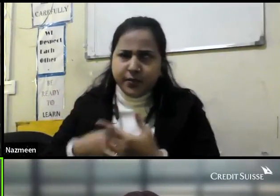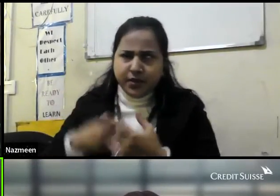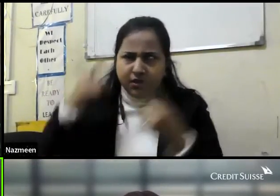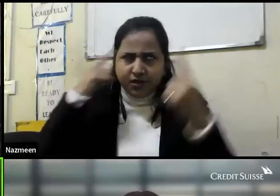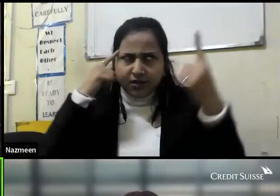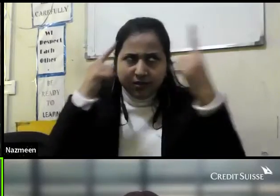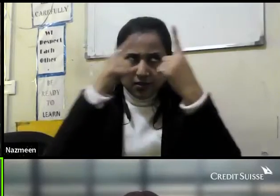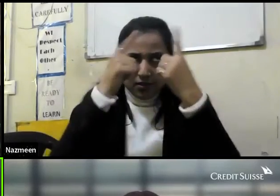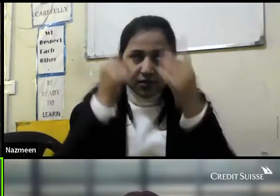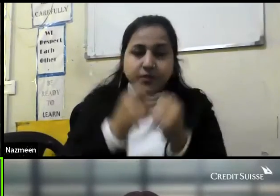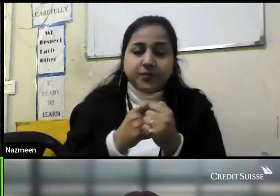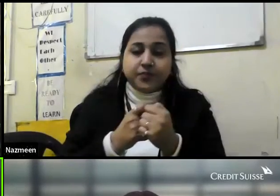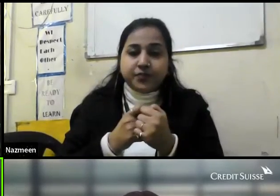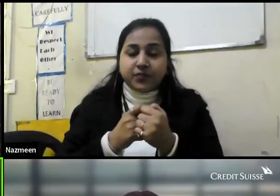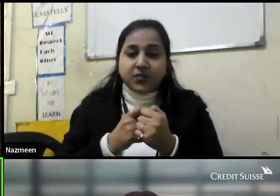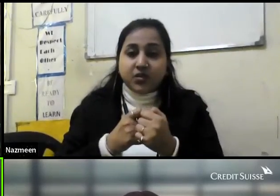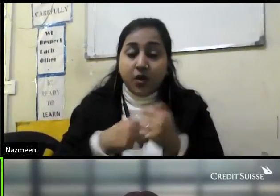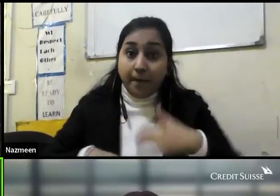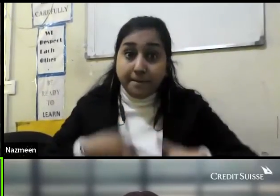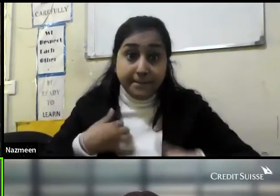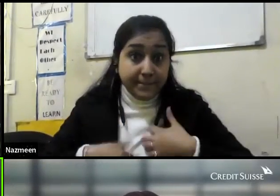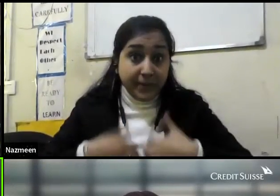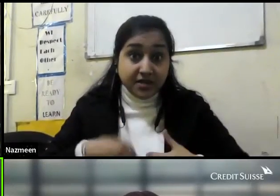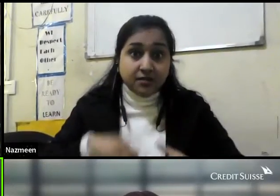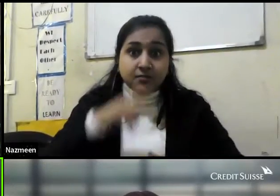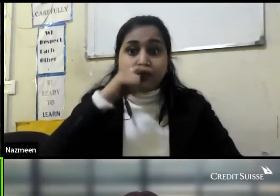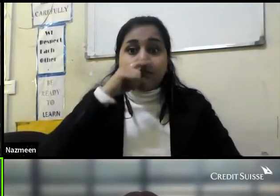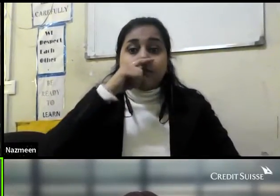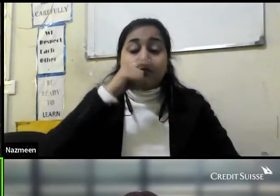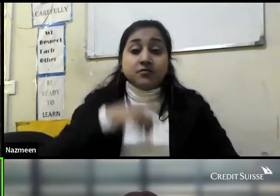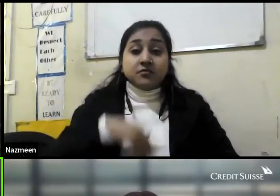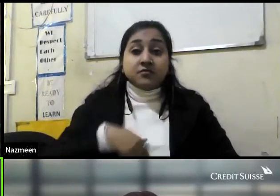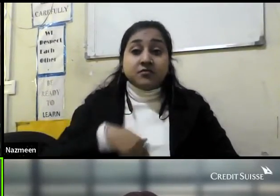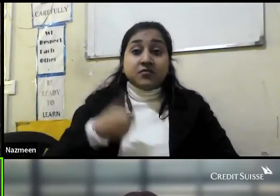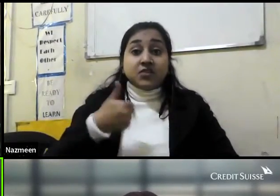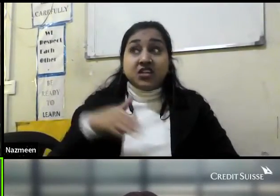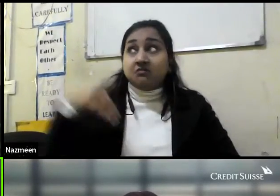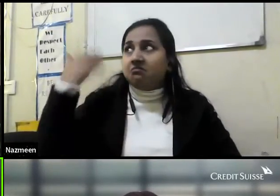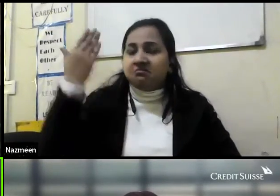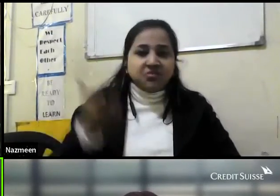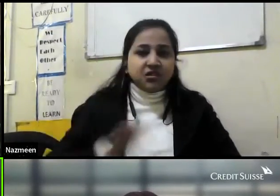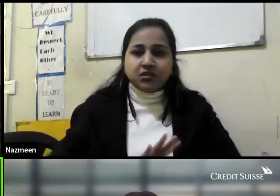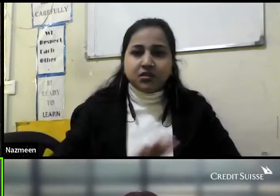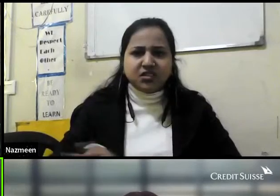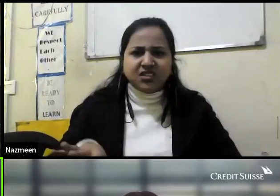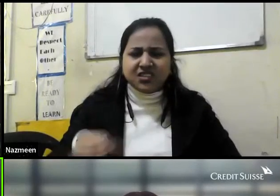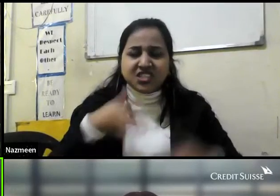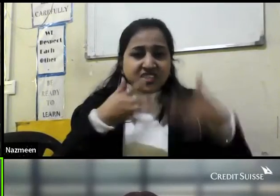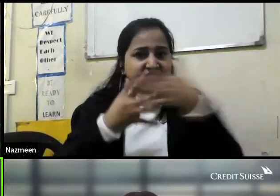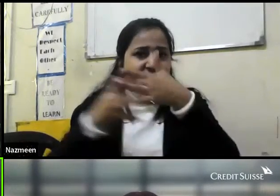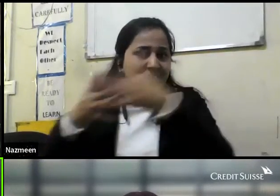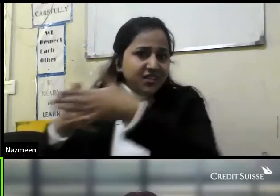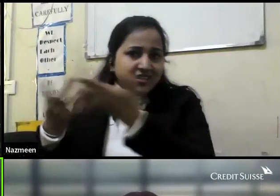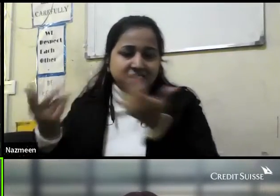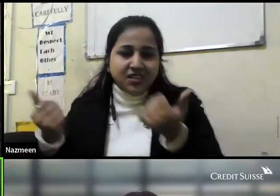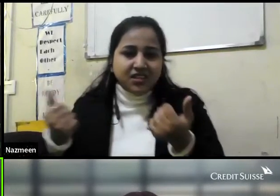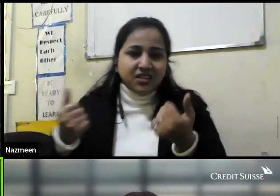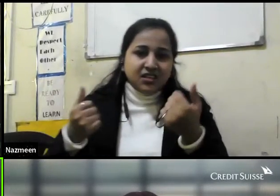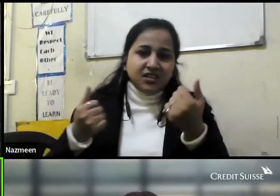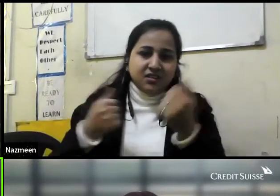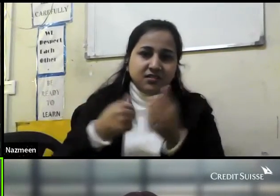personal commitment, and I'm proud to say it has been a journey. See, the challenge for us is we are a regulated